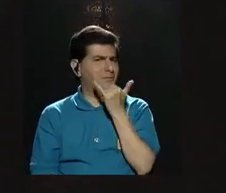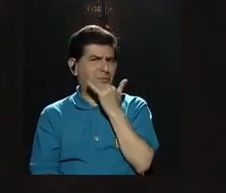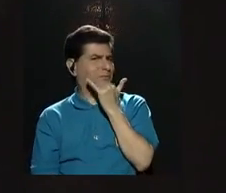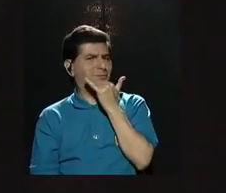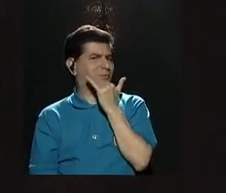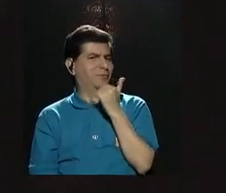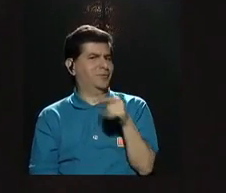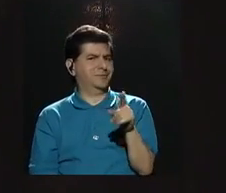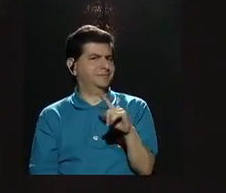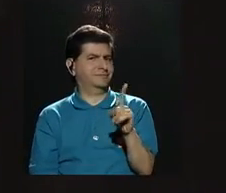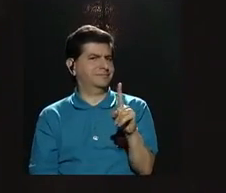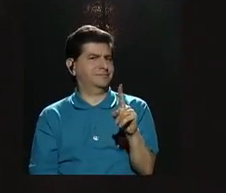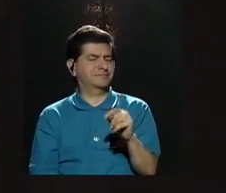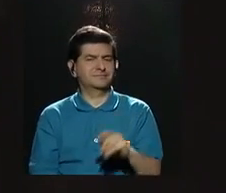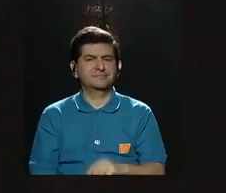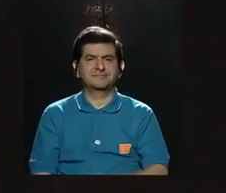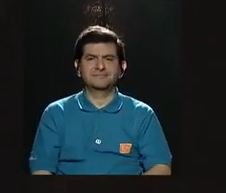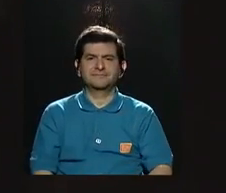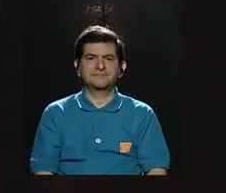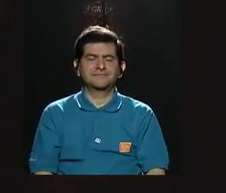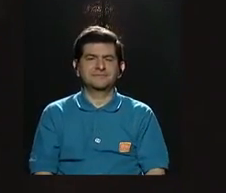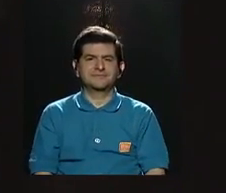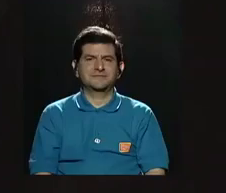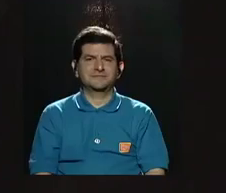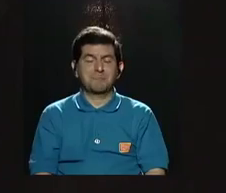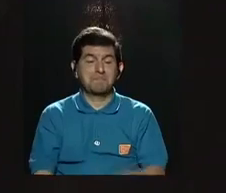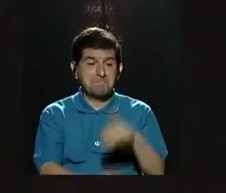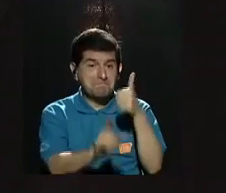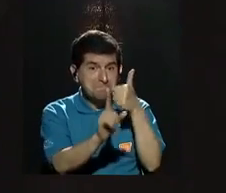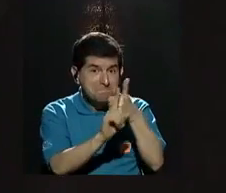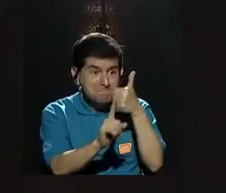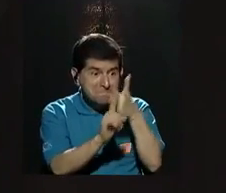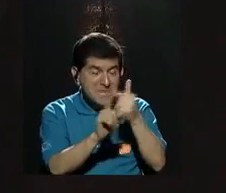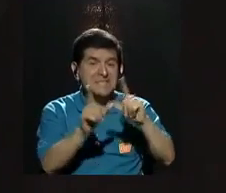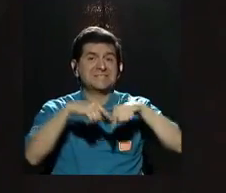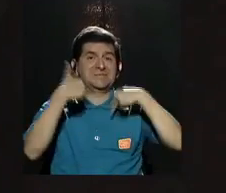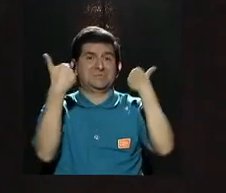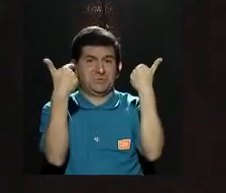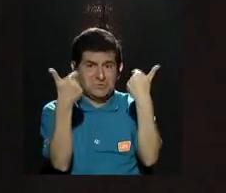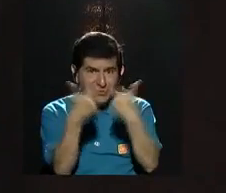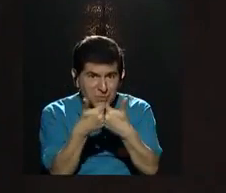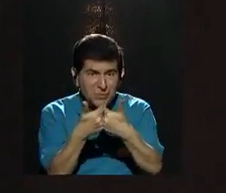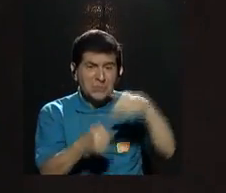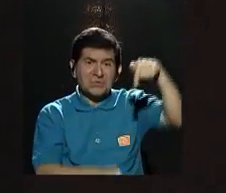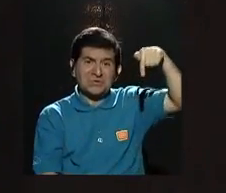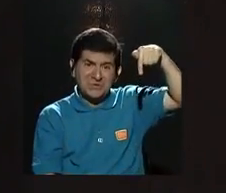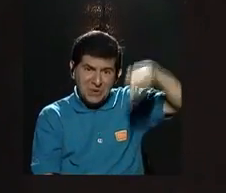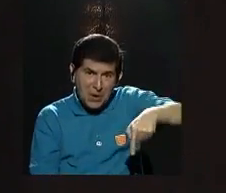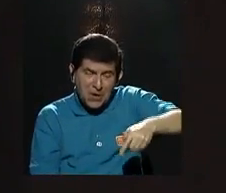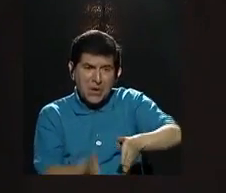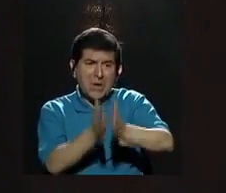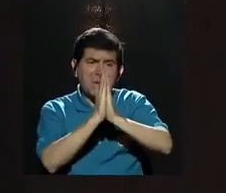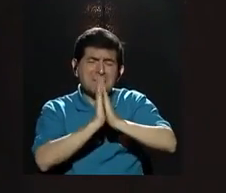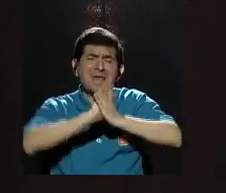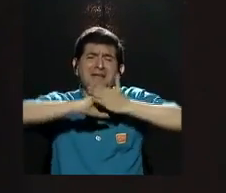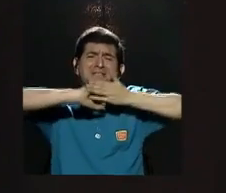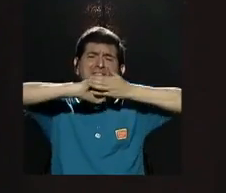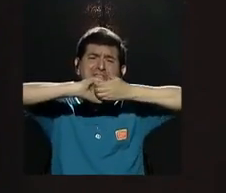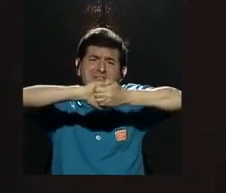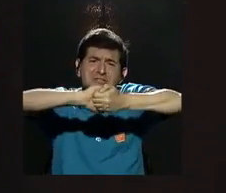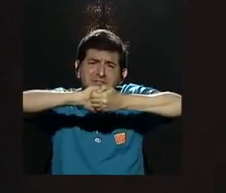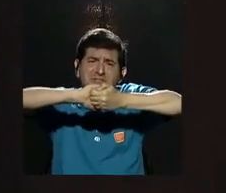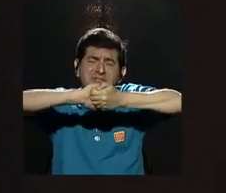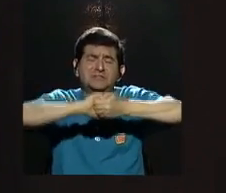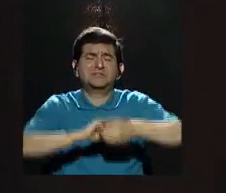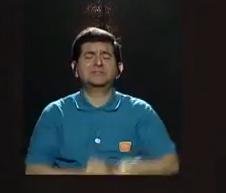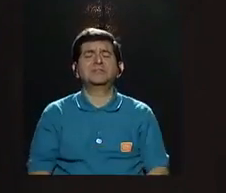that the very same groups that today call for solidarity with Palestine, recognize